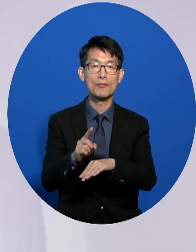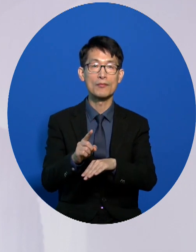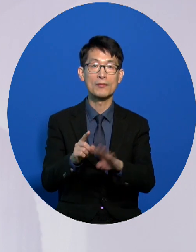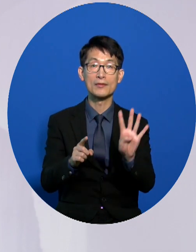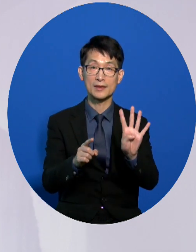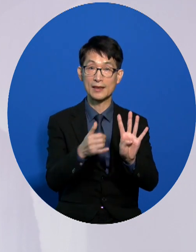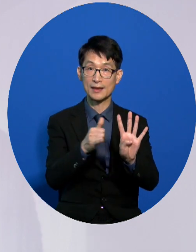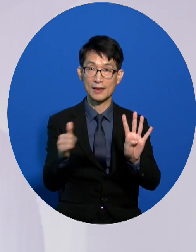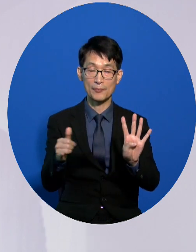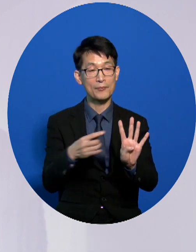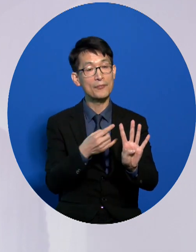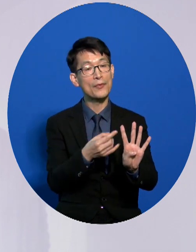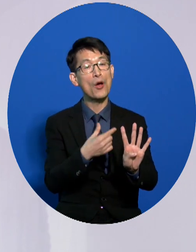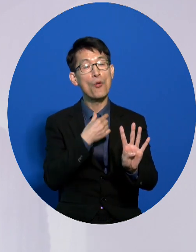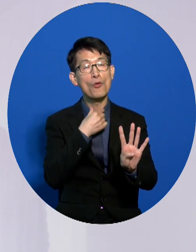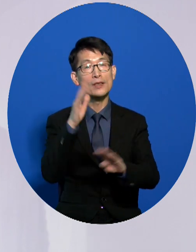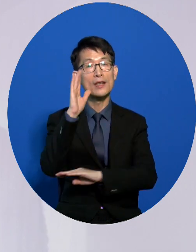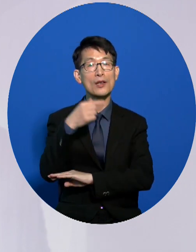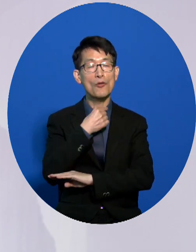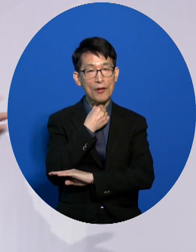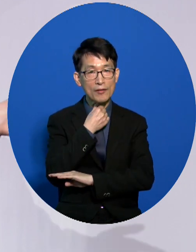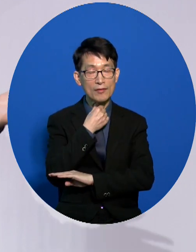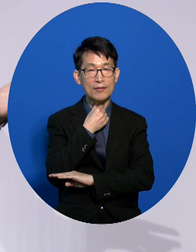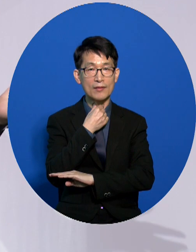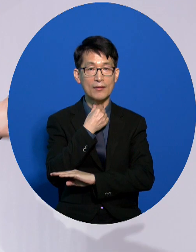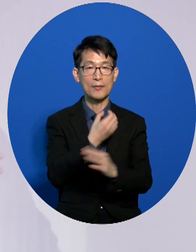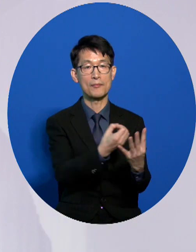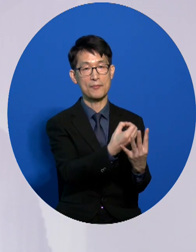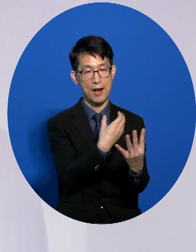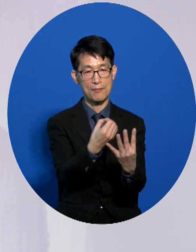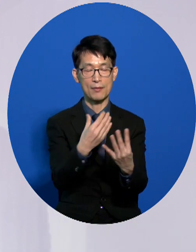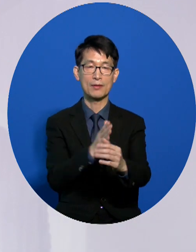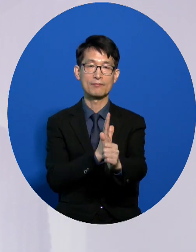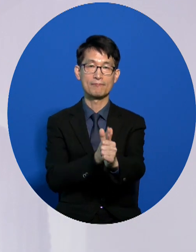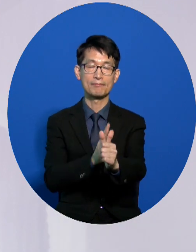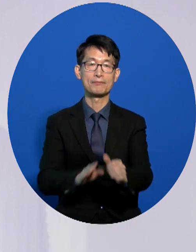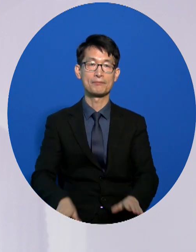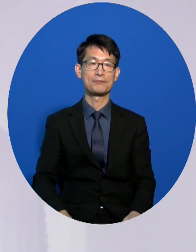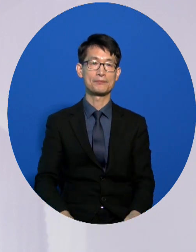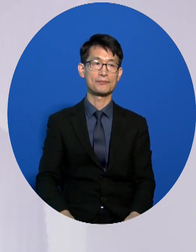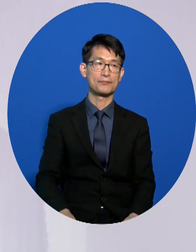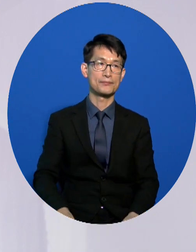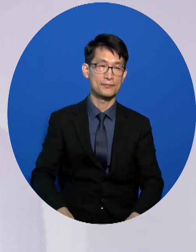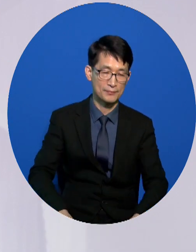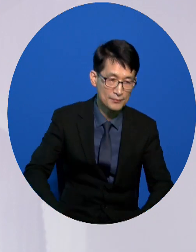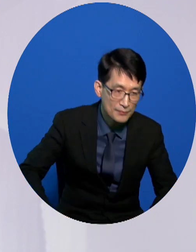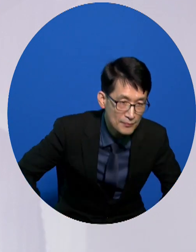well. And I'd like to give a good chance for the closing remarks to our four